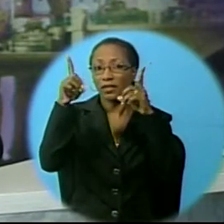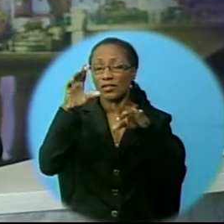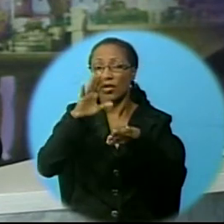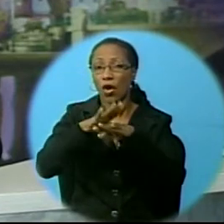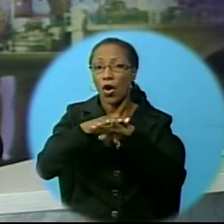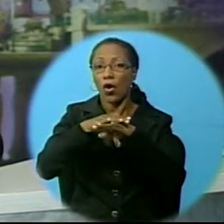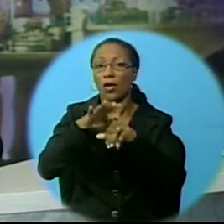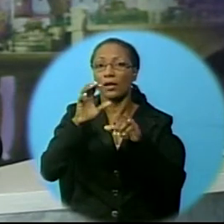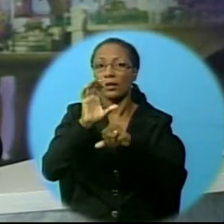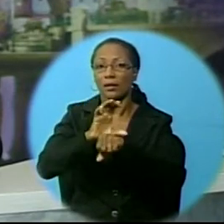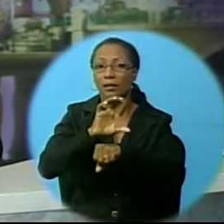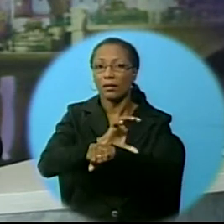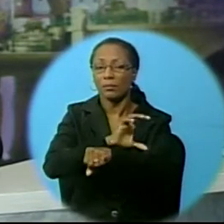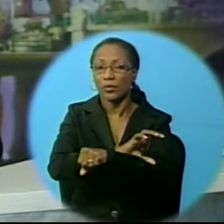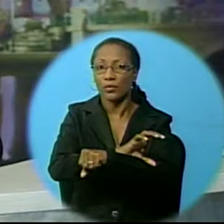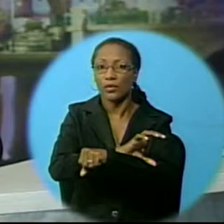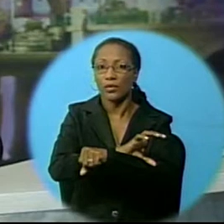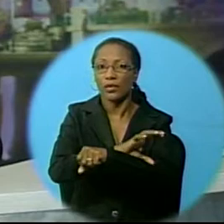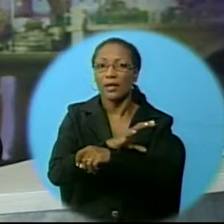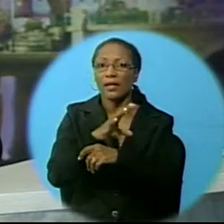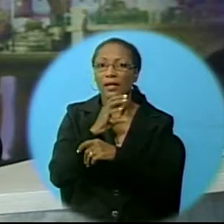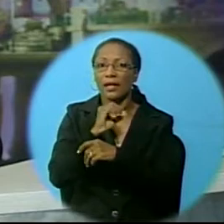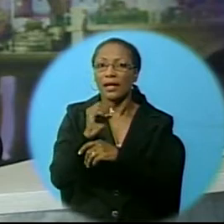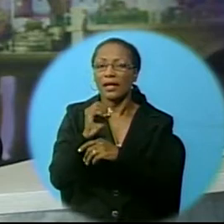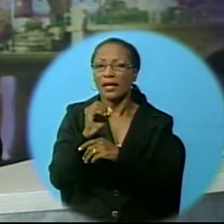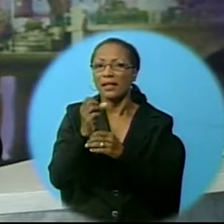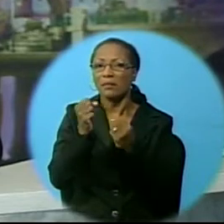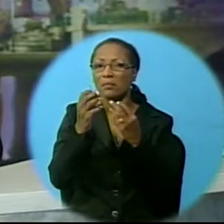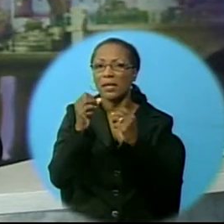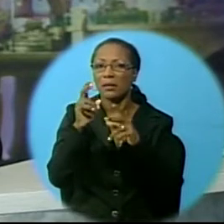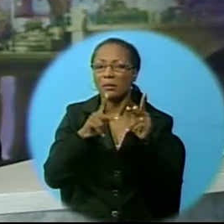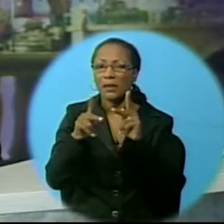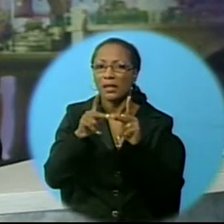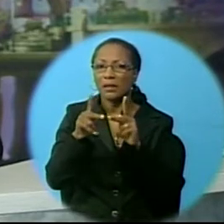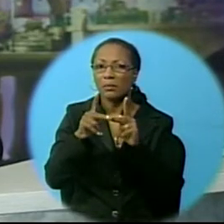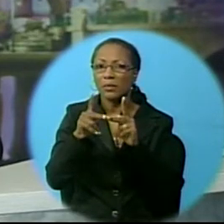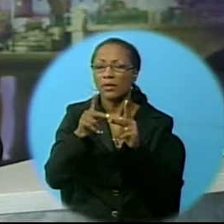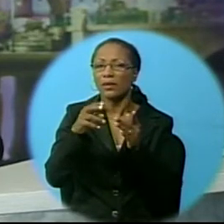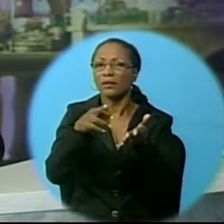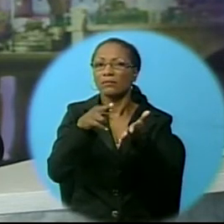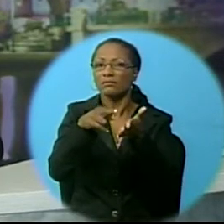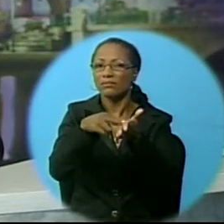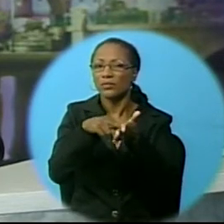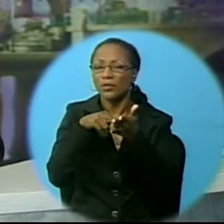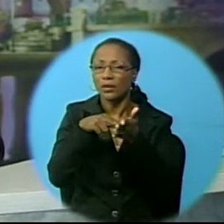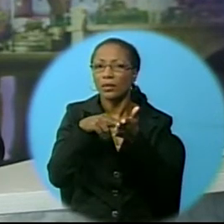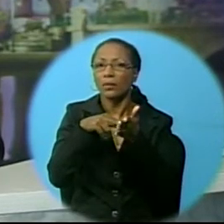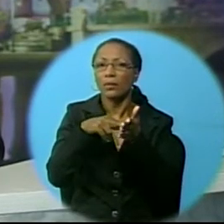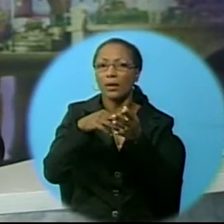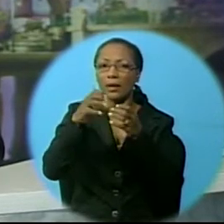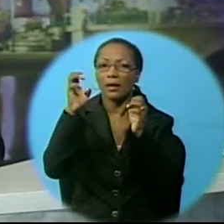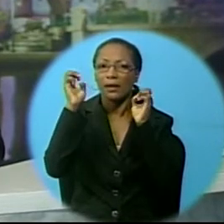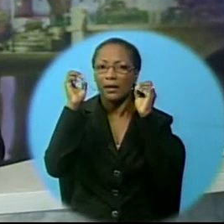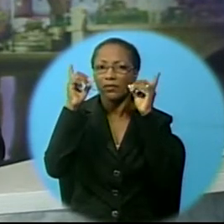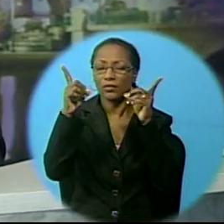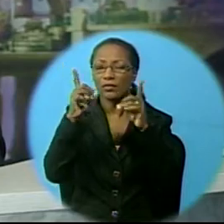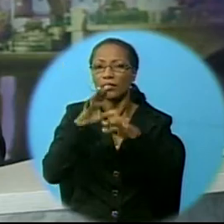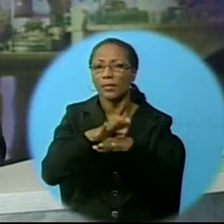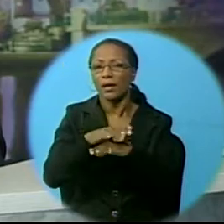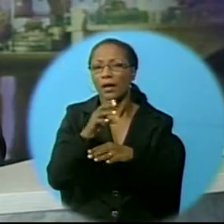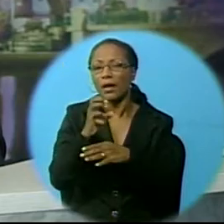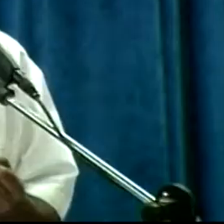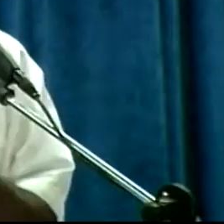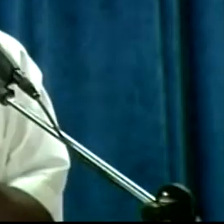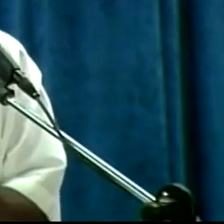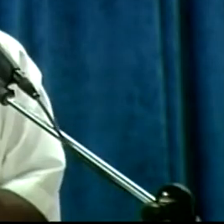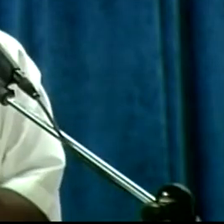state governments are now required to put all of their content online to ensure wider access to education.